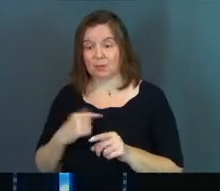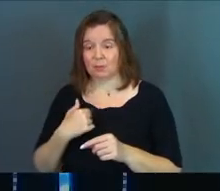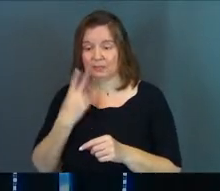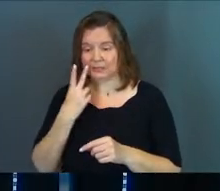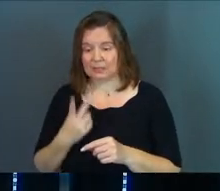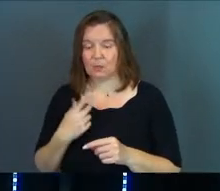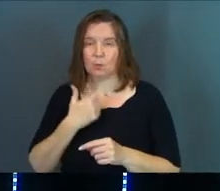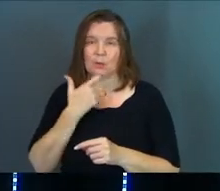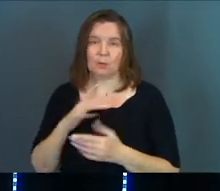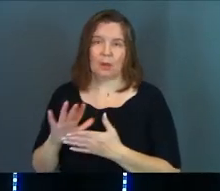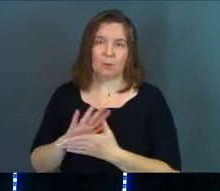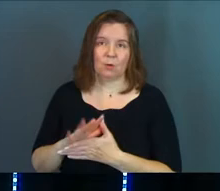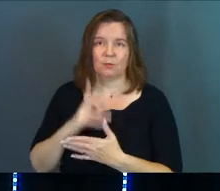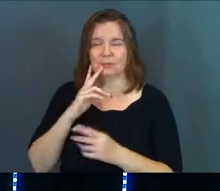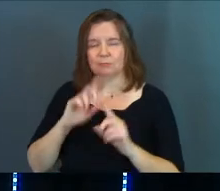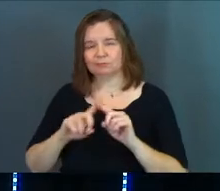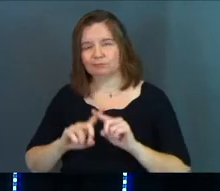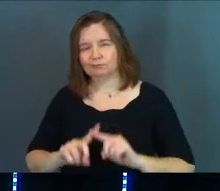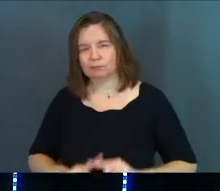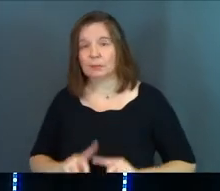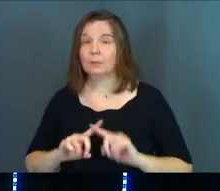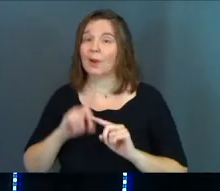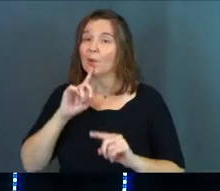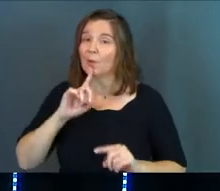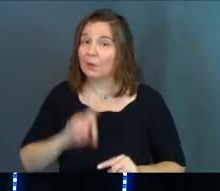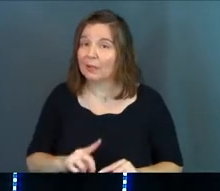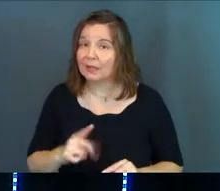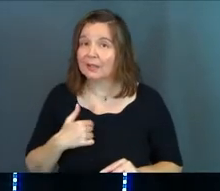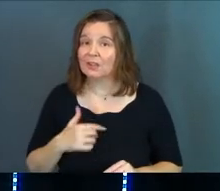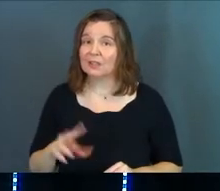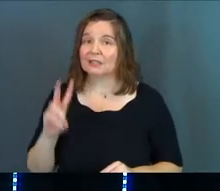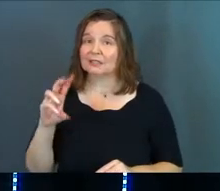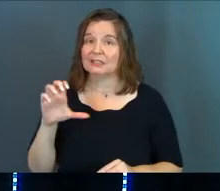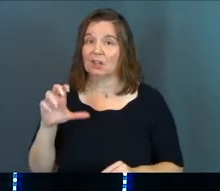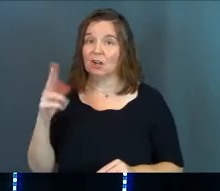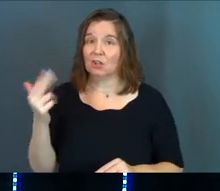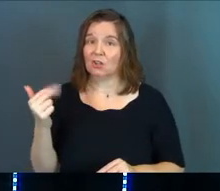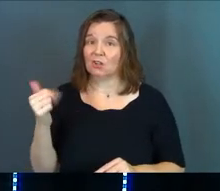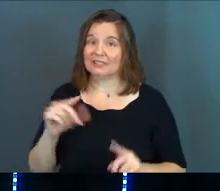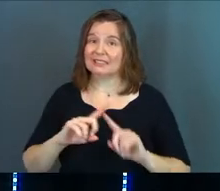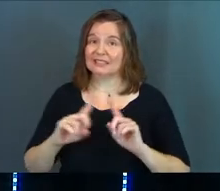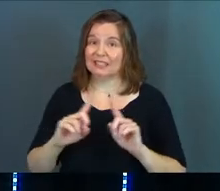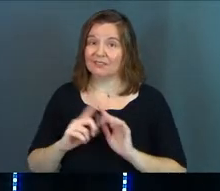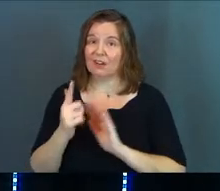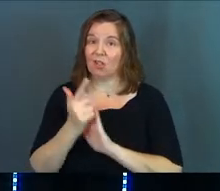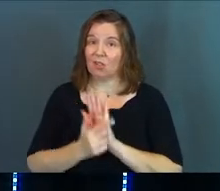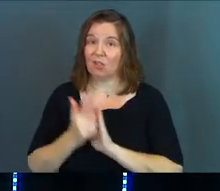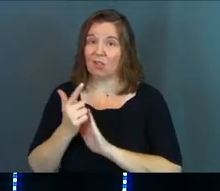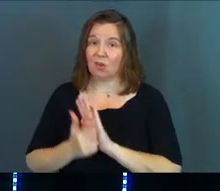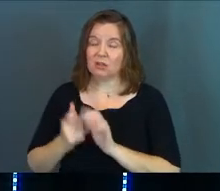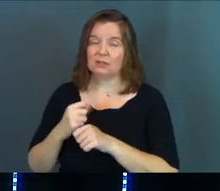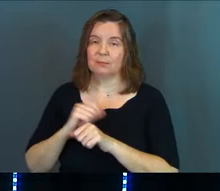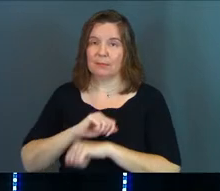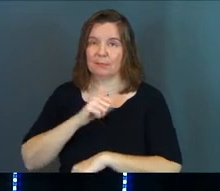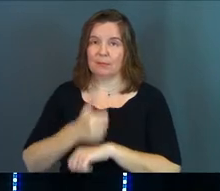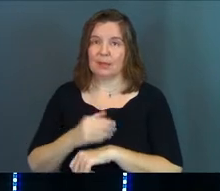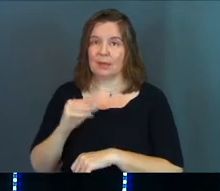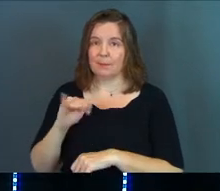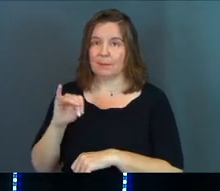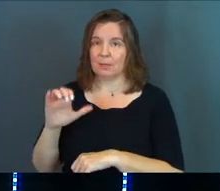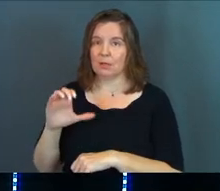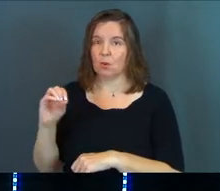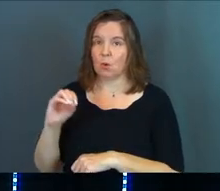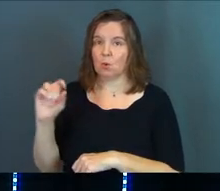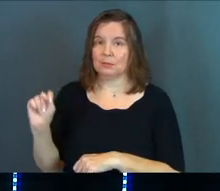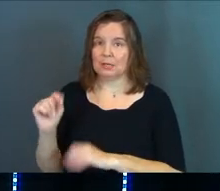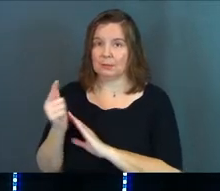we see. We watch movies about it. We see all this kind of stuff. But really, there's 613 different laws that make up the Mosaic, the Old